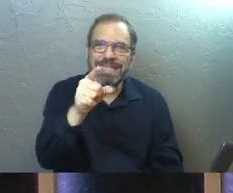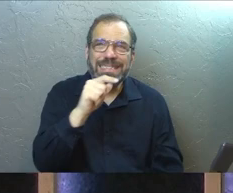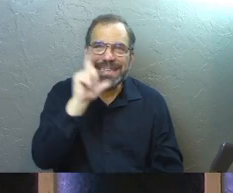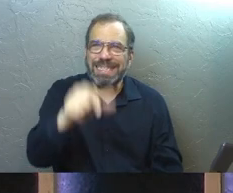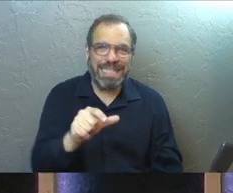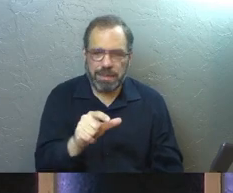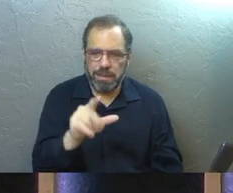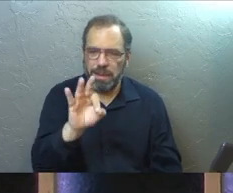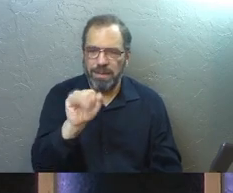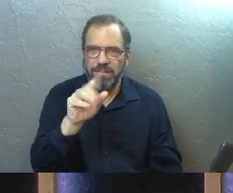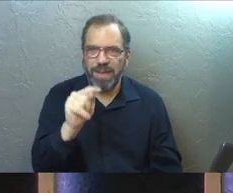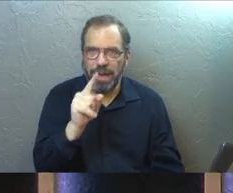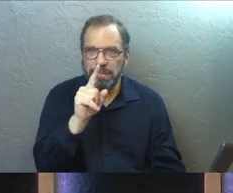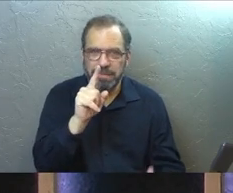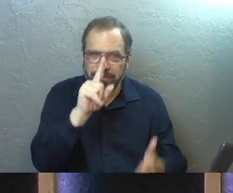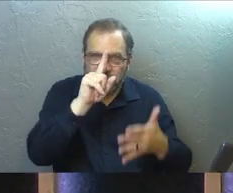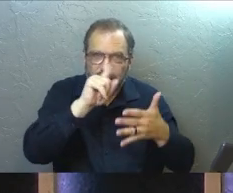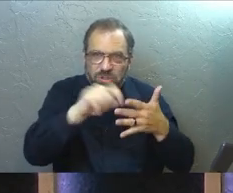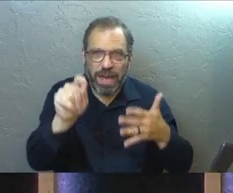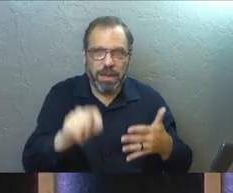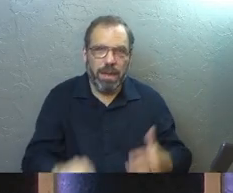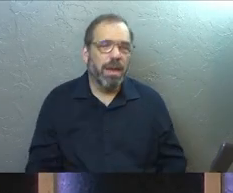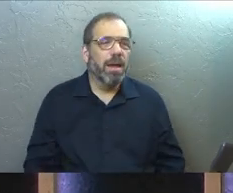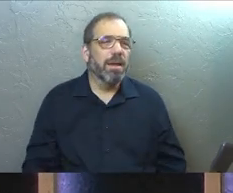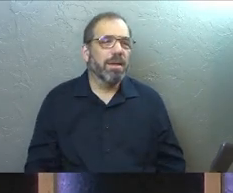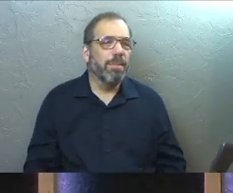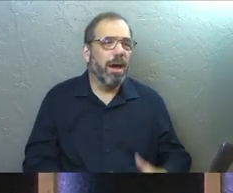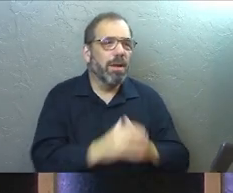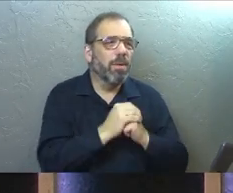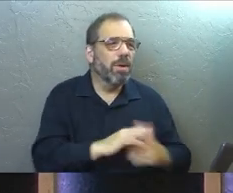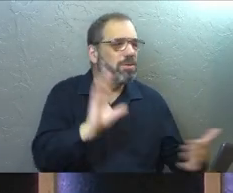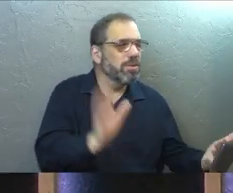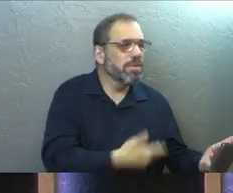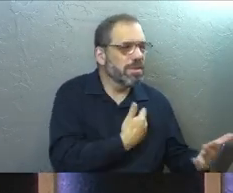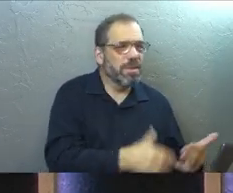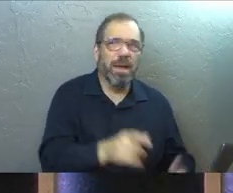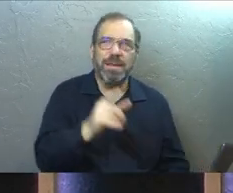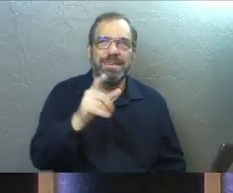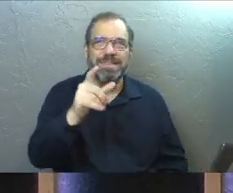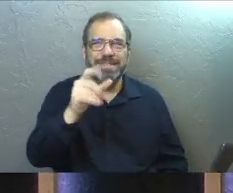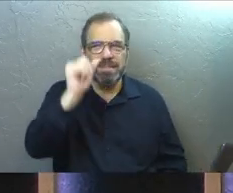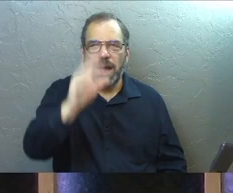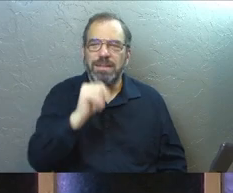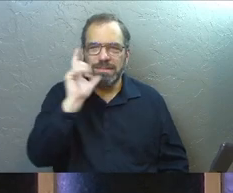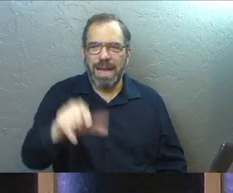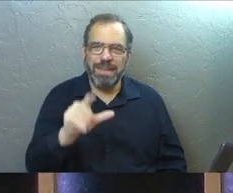need a fact checker. Somebody needs to write a worship song. God doesn't need a fact checker.